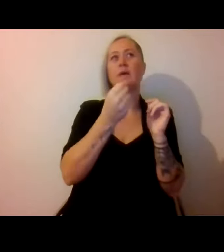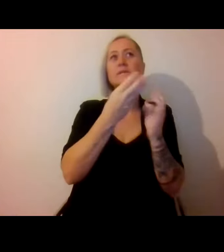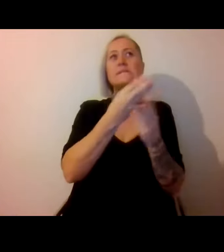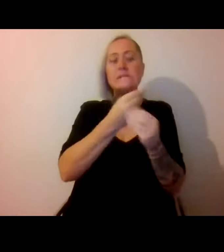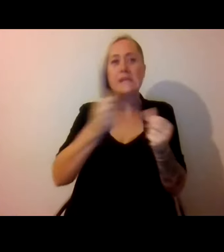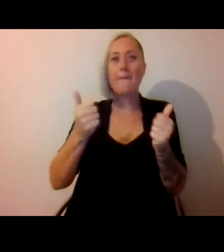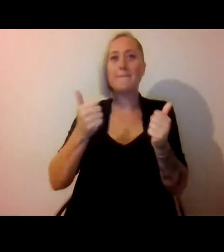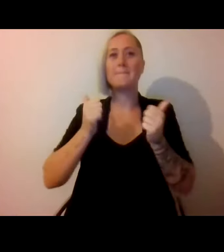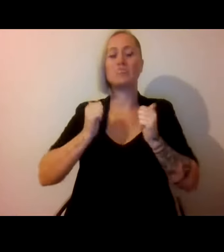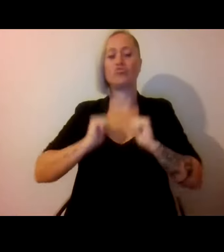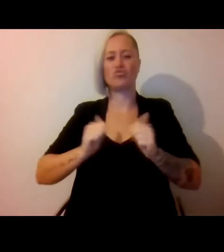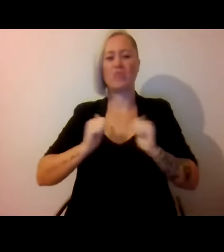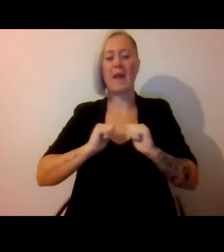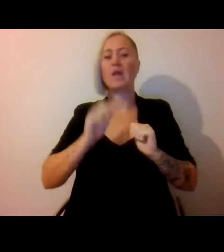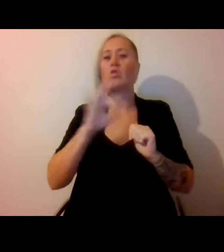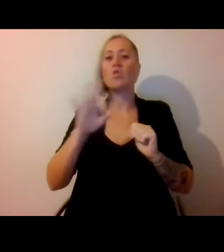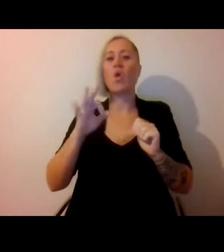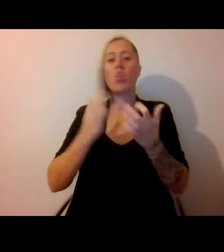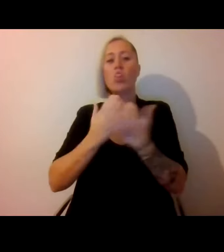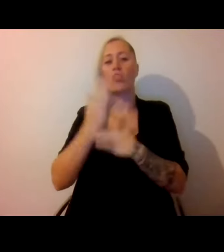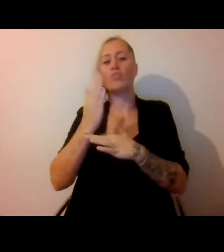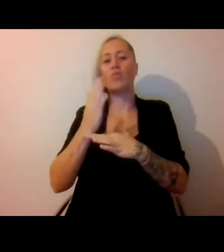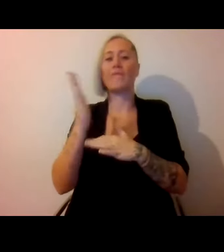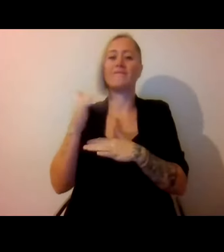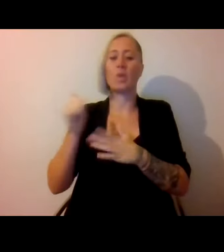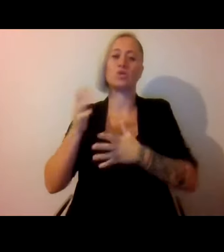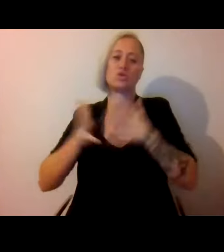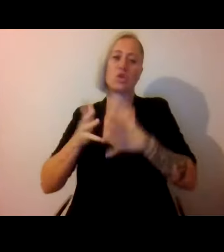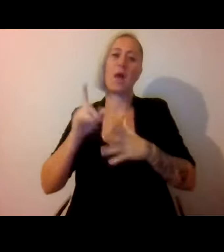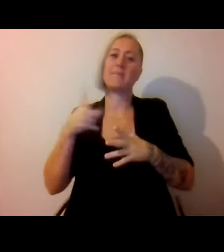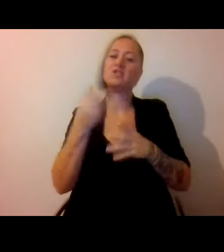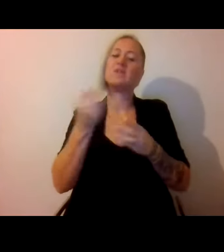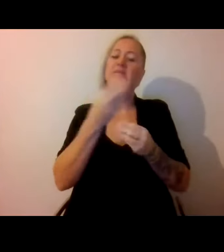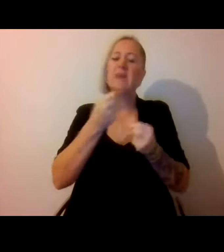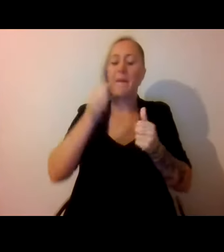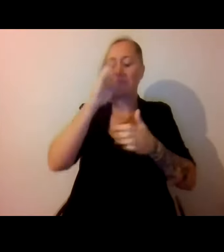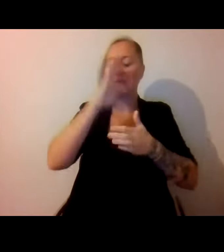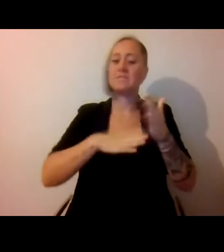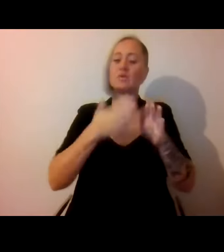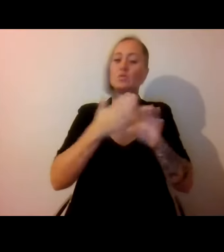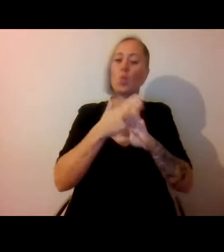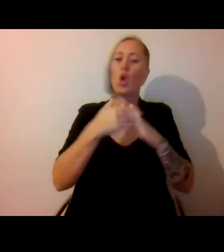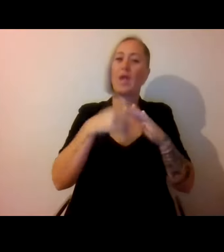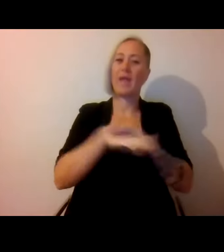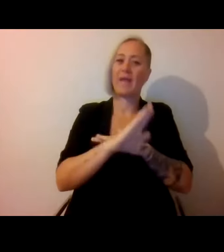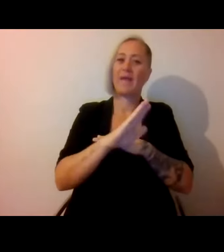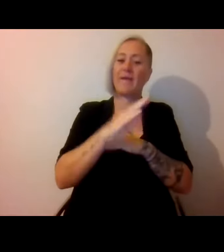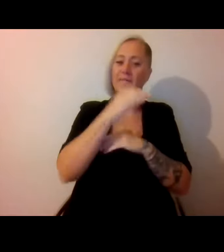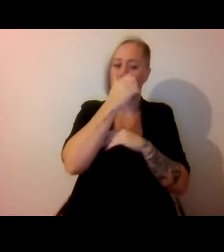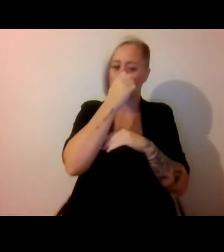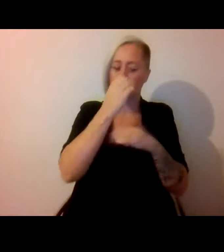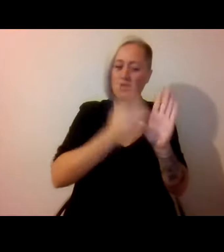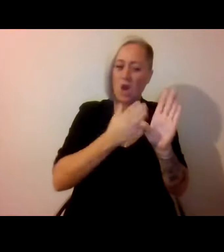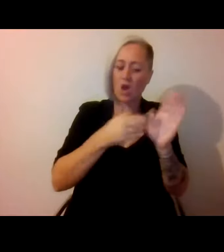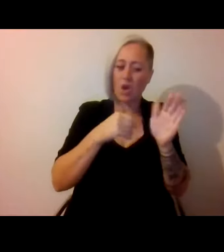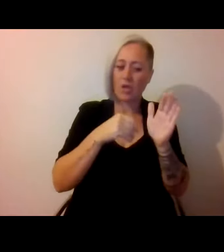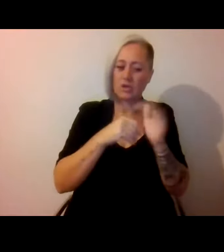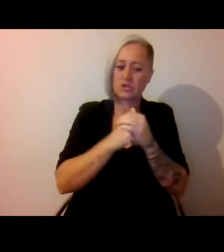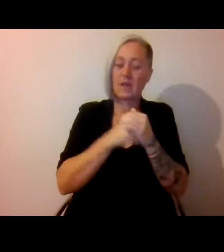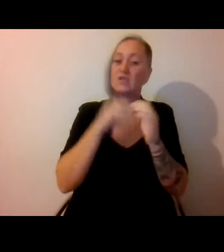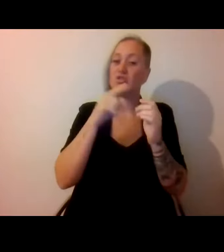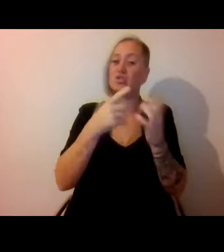but she has some experience working in the deaf community as a psychologist. And she did bring up some interesting insights